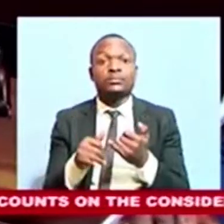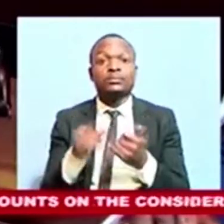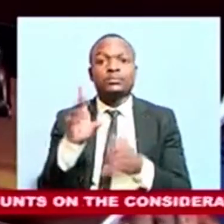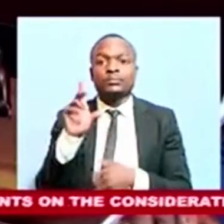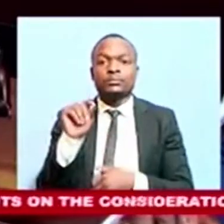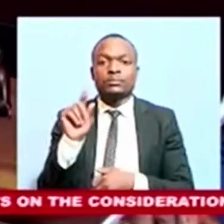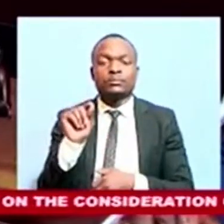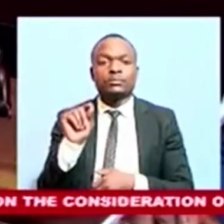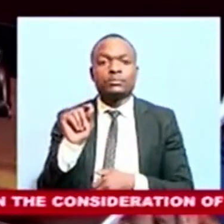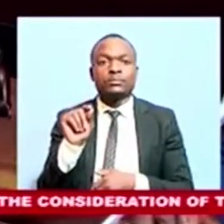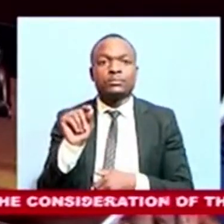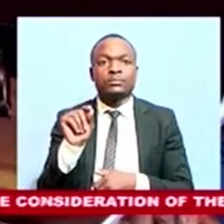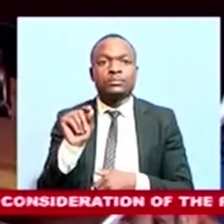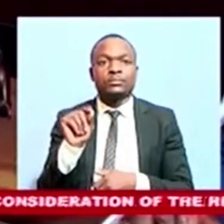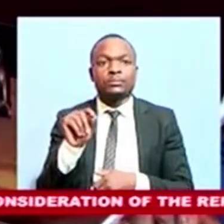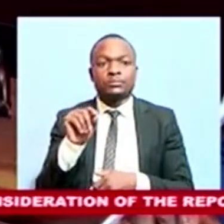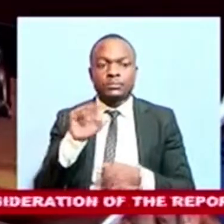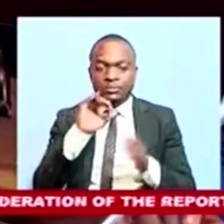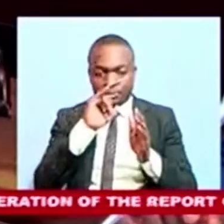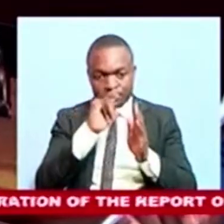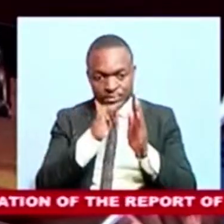of July